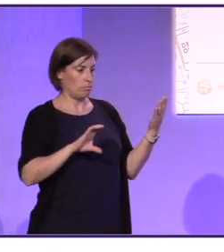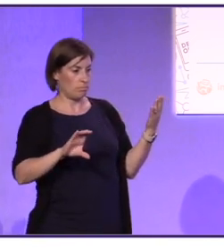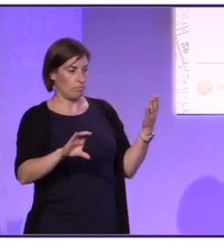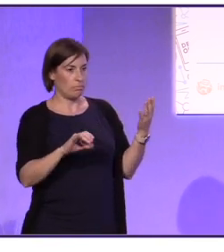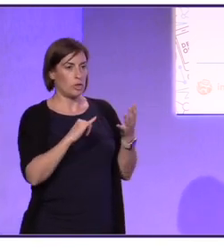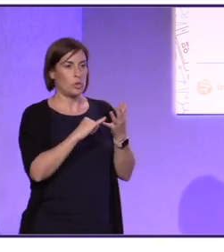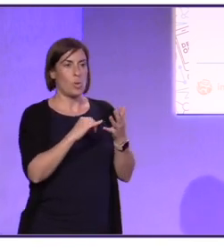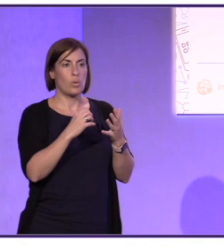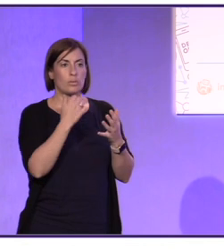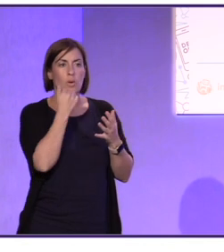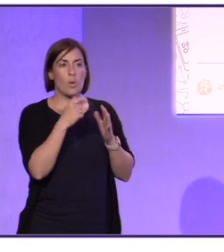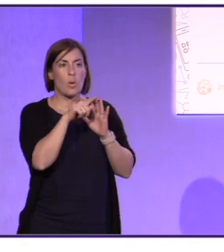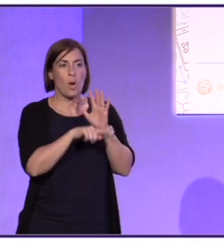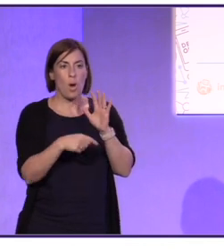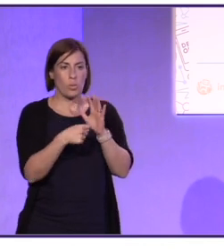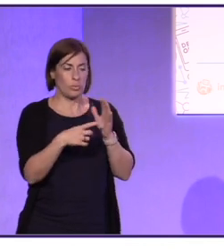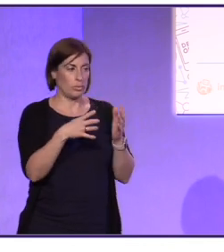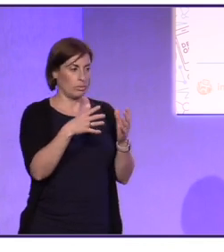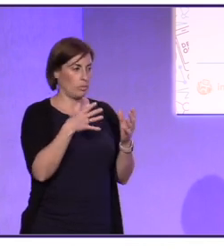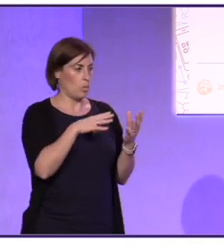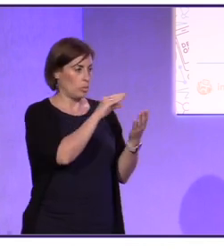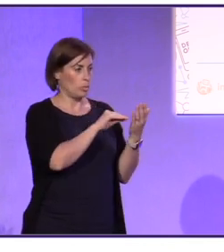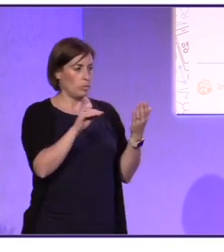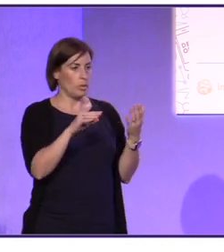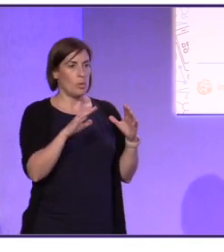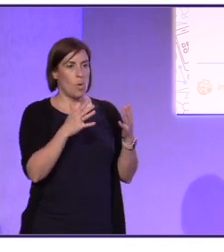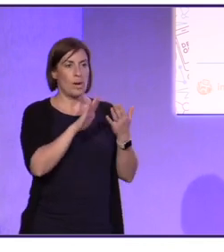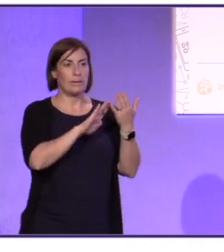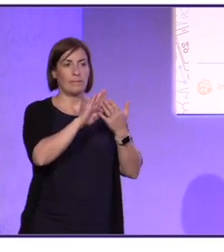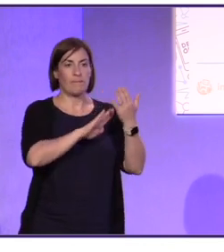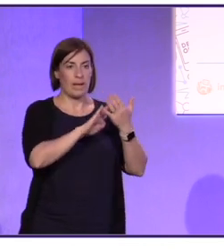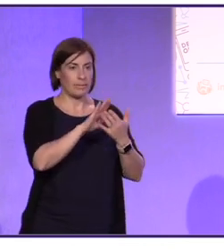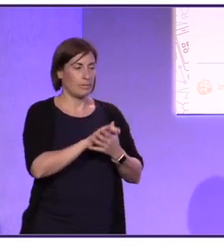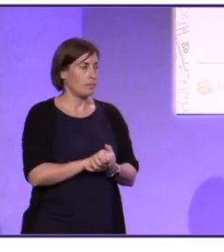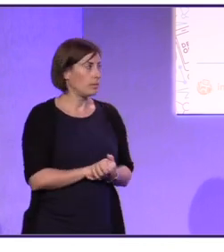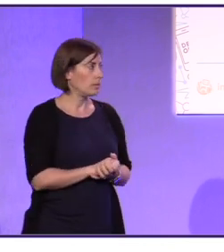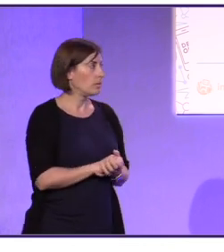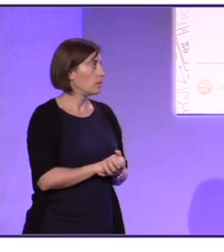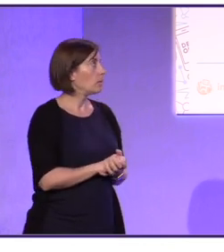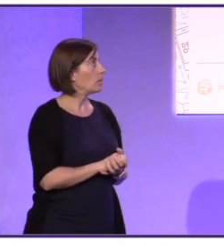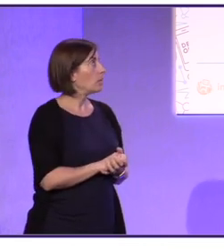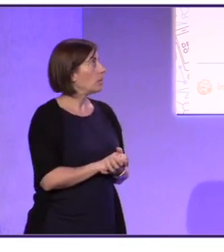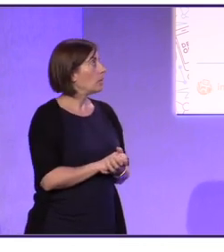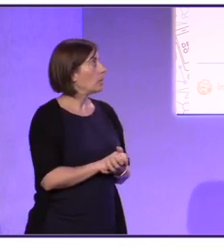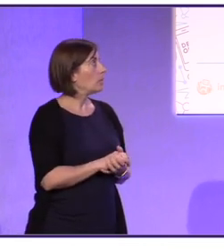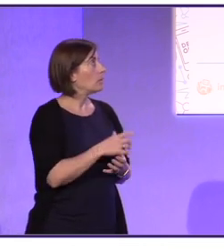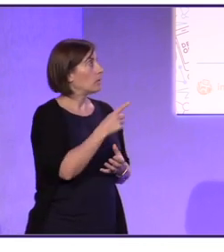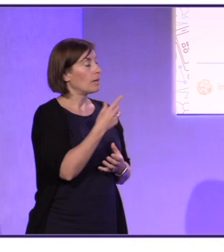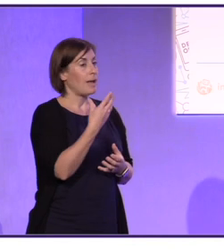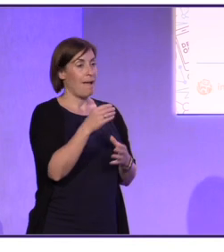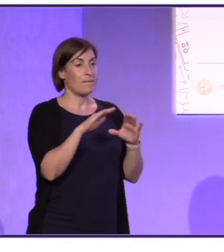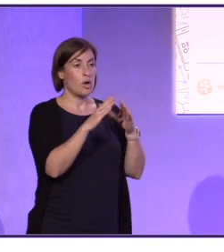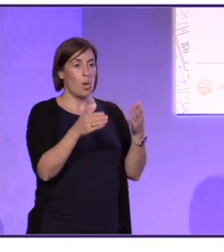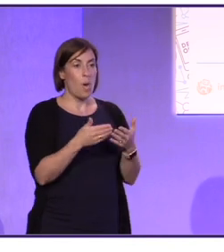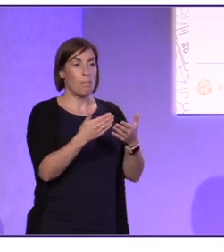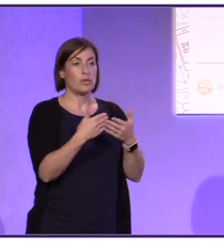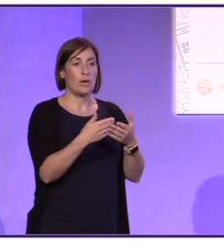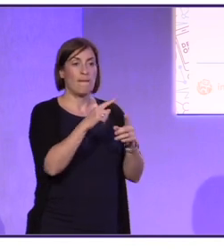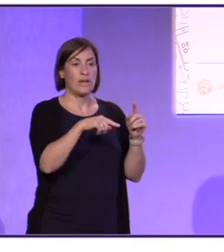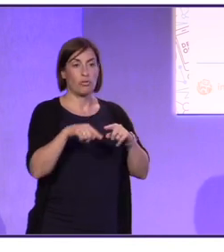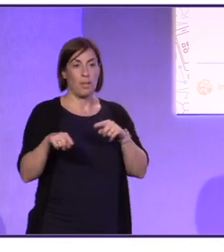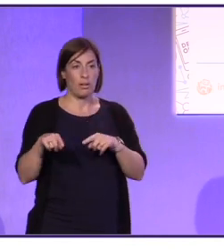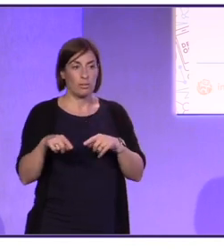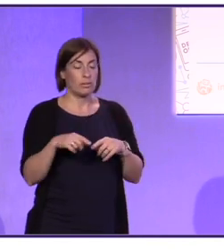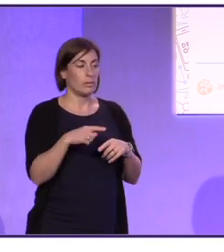Use interfaces, whatever. We have globally shared variables. Everything depends on